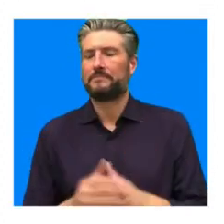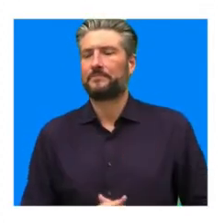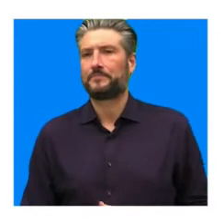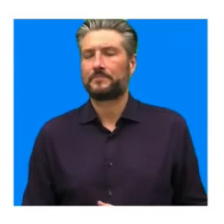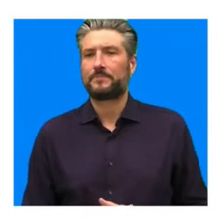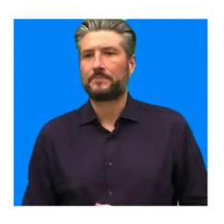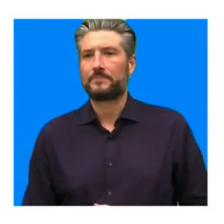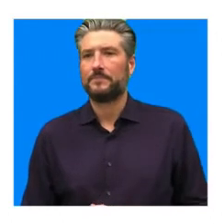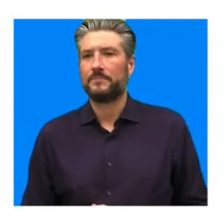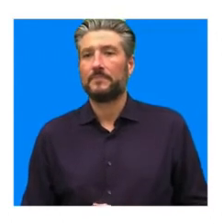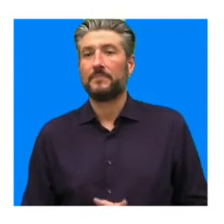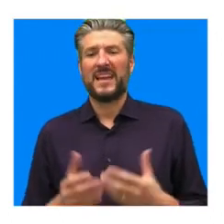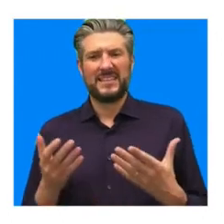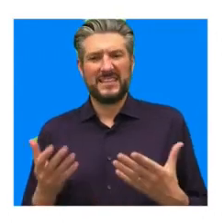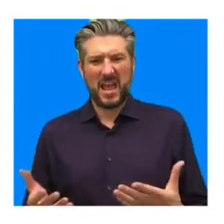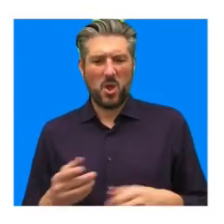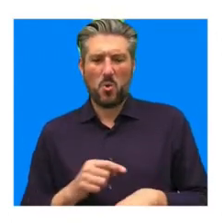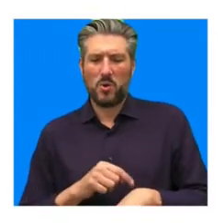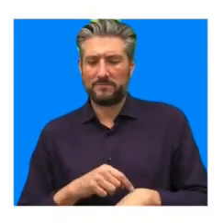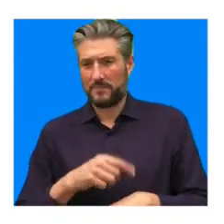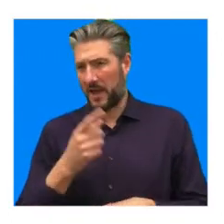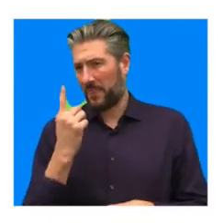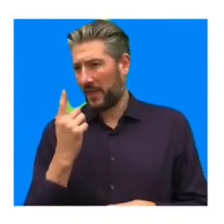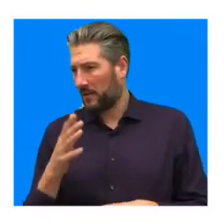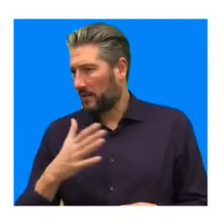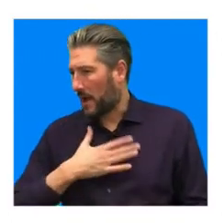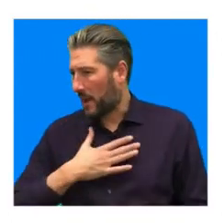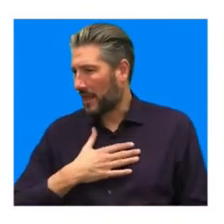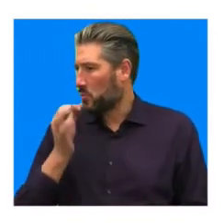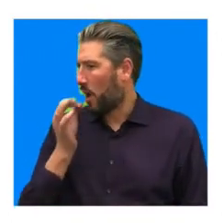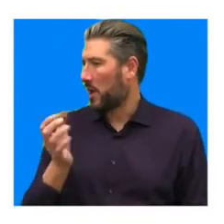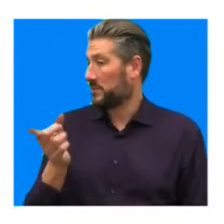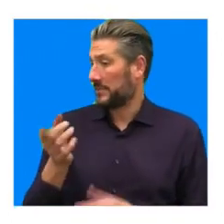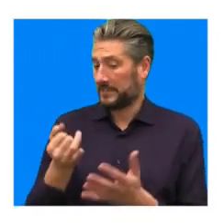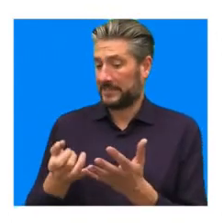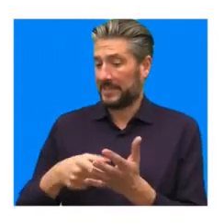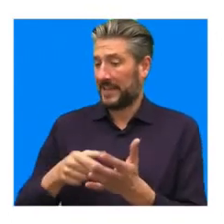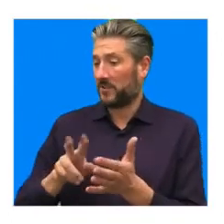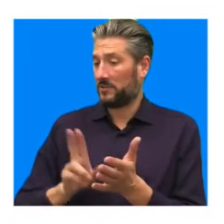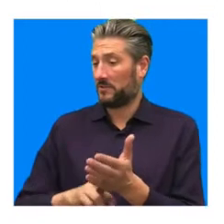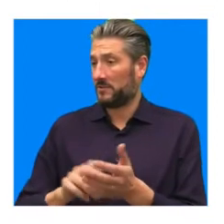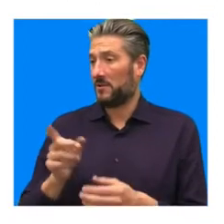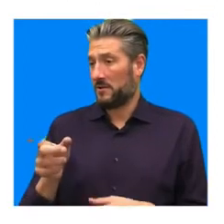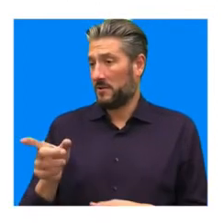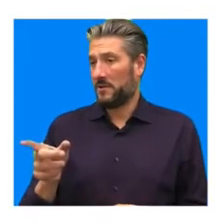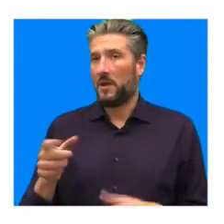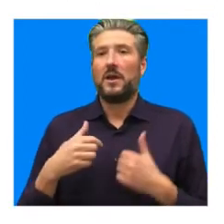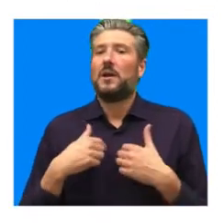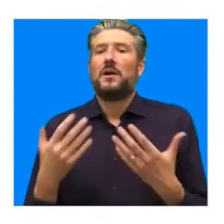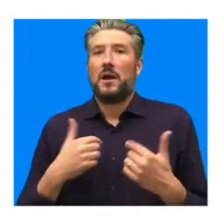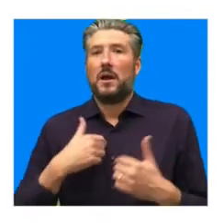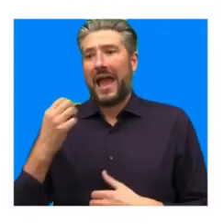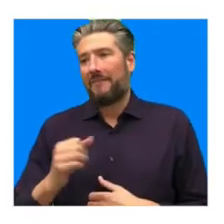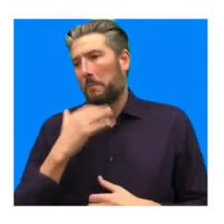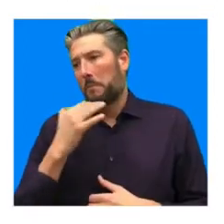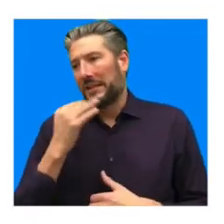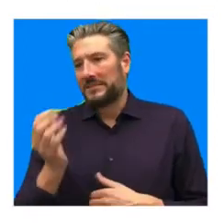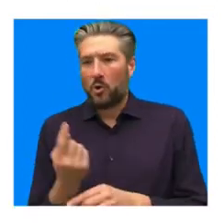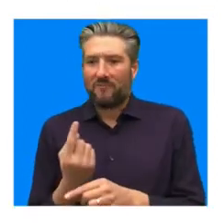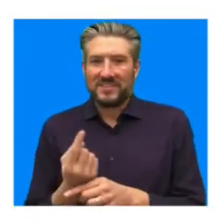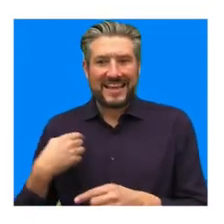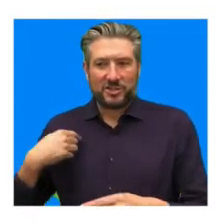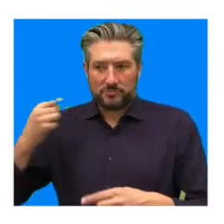At this point, I think, Stephen, I'd really like to bring you in, because I think we've had a lot of conversations over the years on